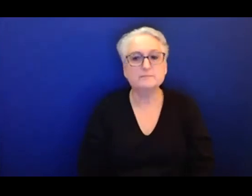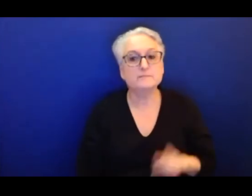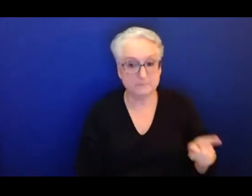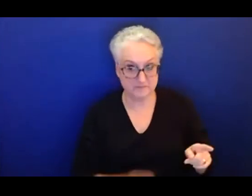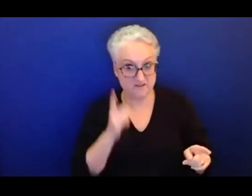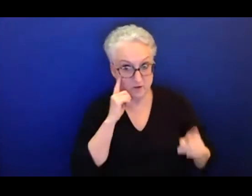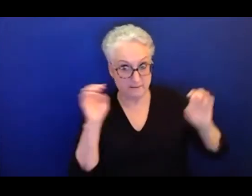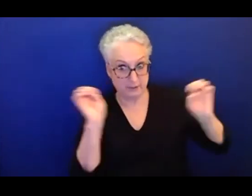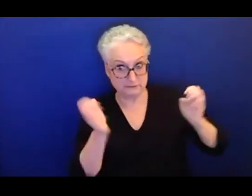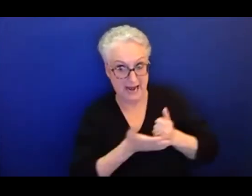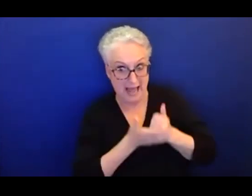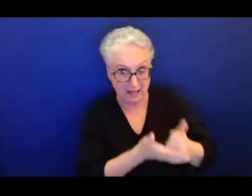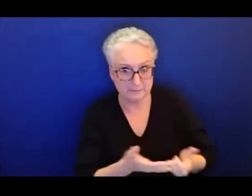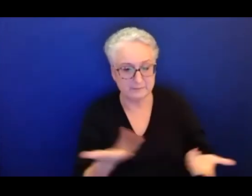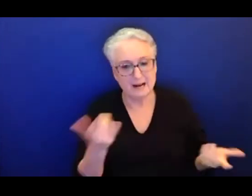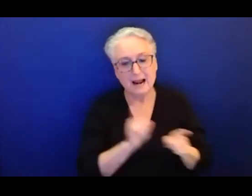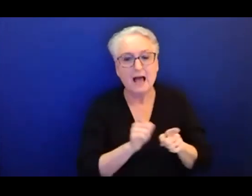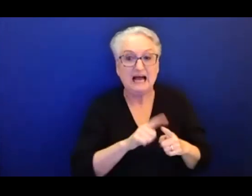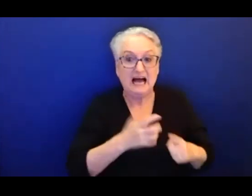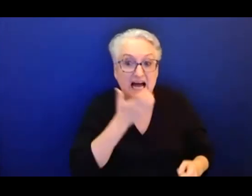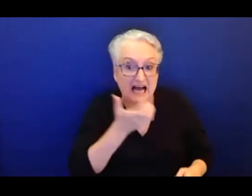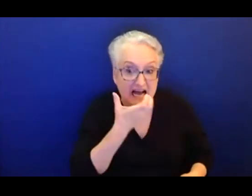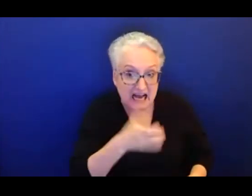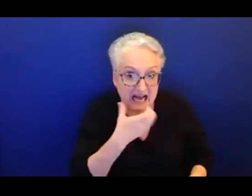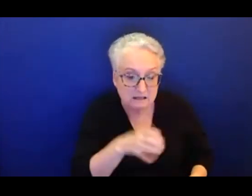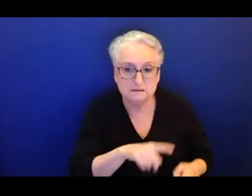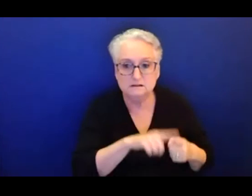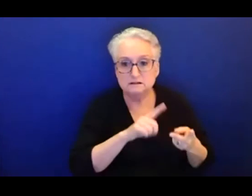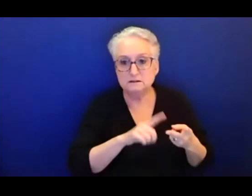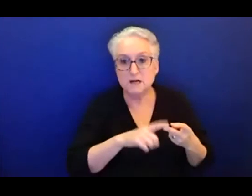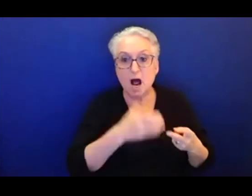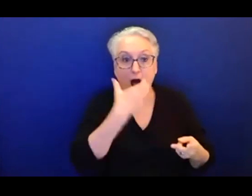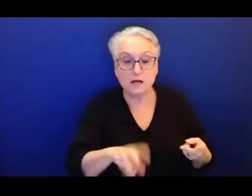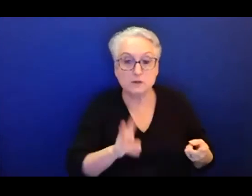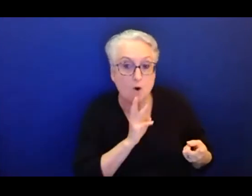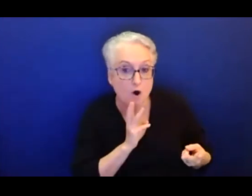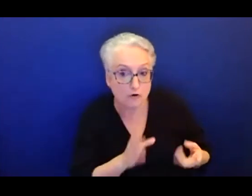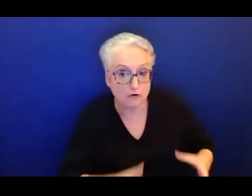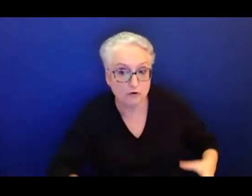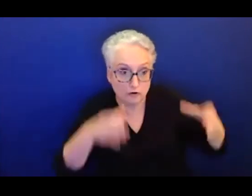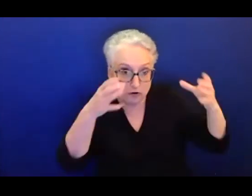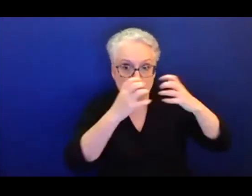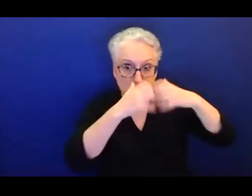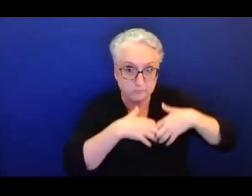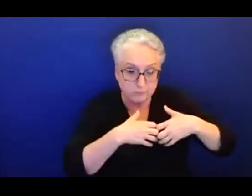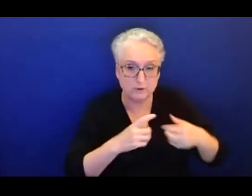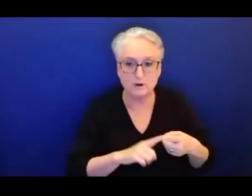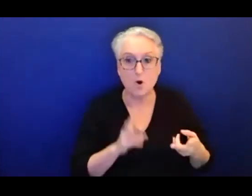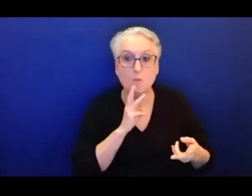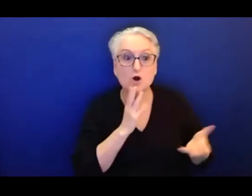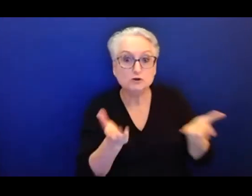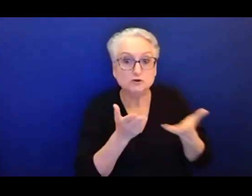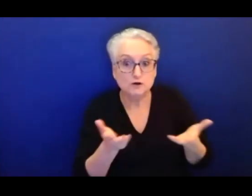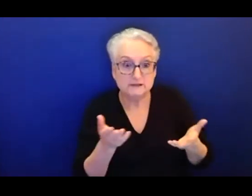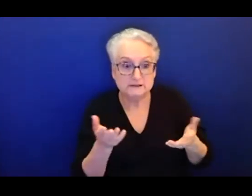furnace, hot water heater, water services. For the housing rehab program, we